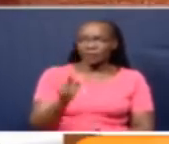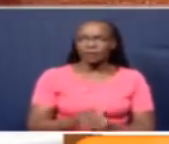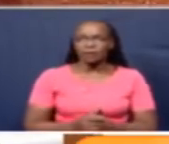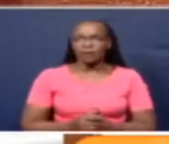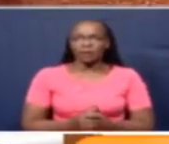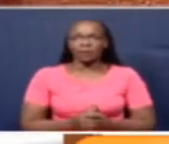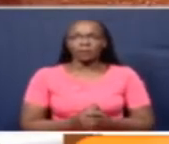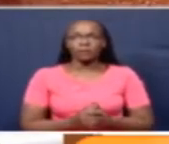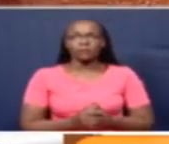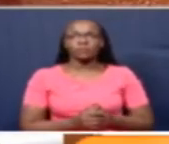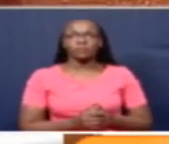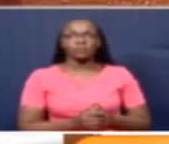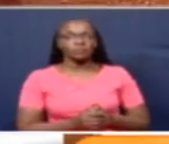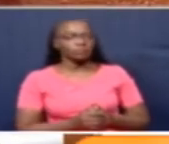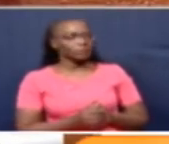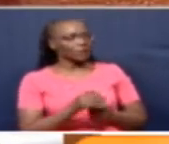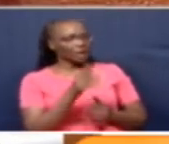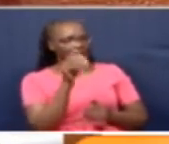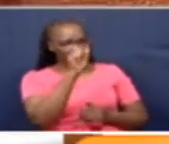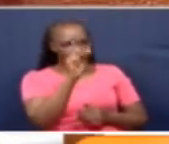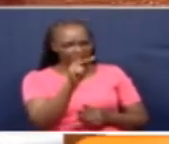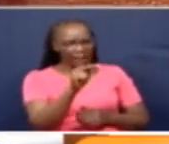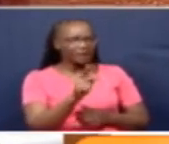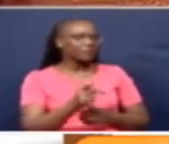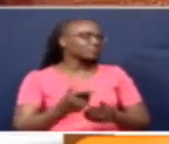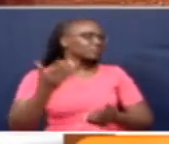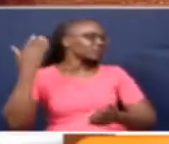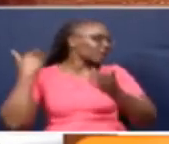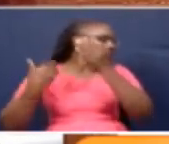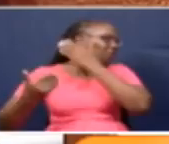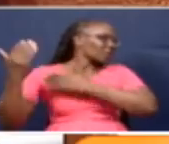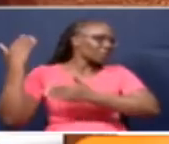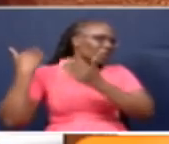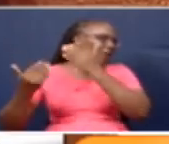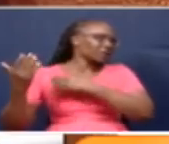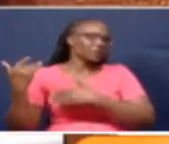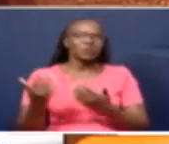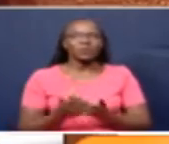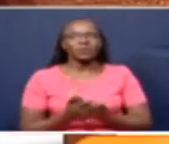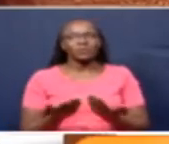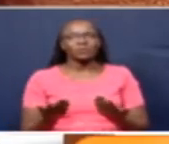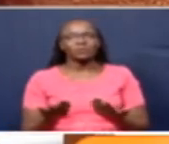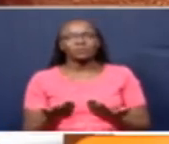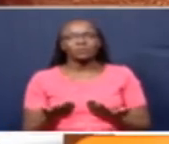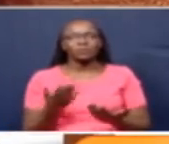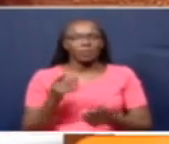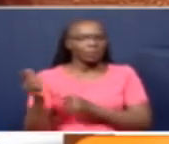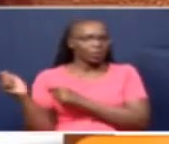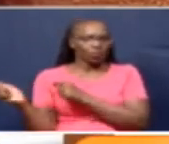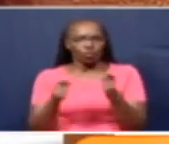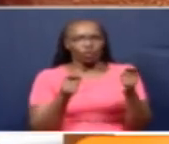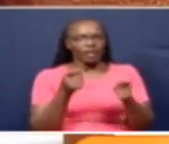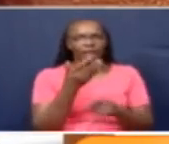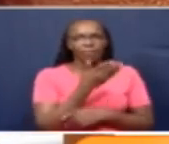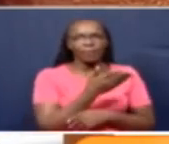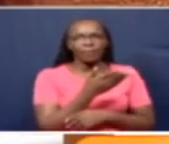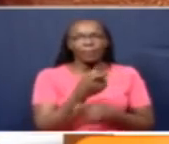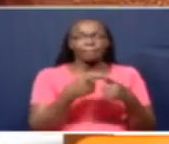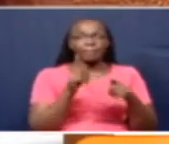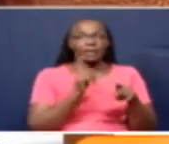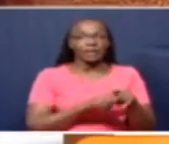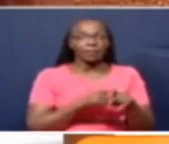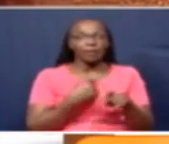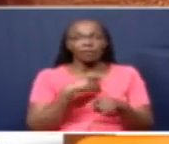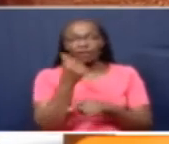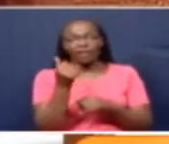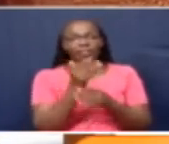that was years. You played Macharia Mudhaiga here. Come on. Yeah, I think one or two rounds. But he's with a friend called